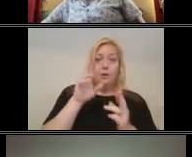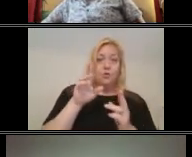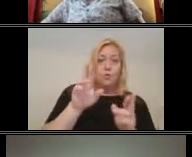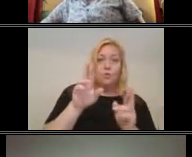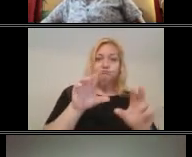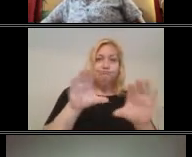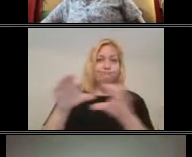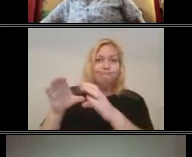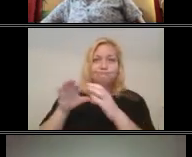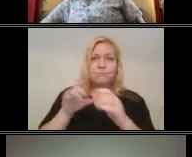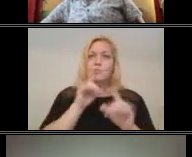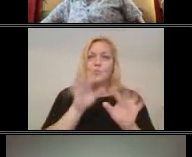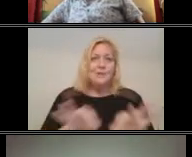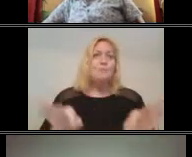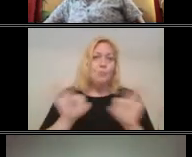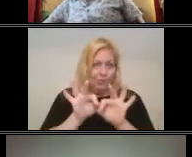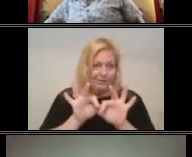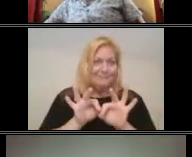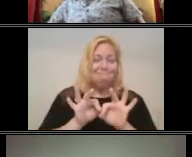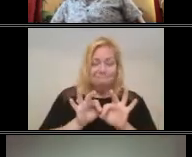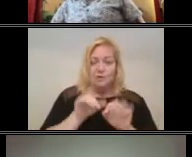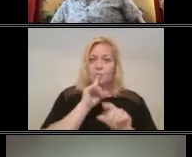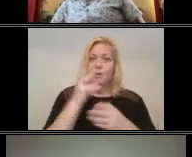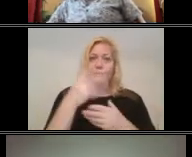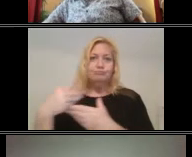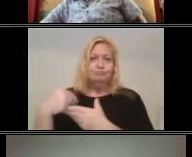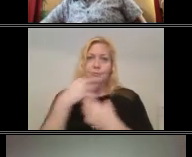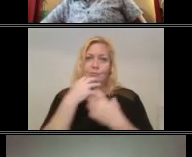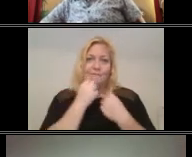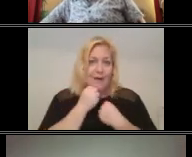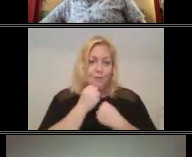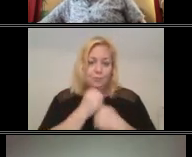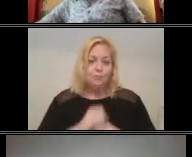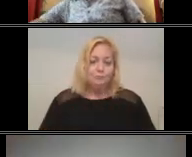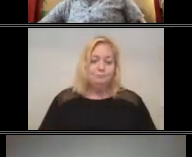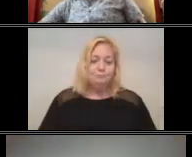so important, and we take them as such. Thank you.